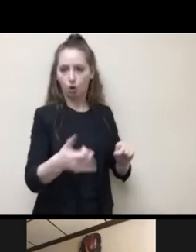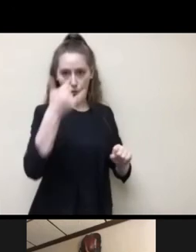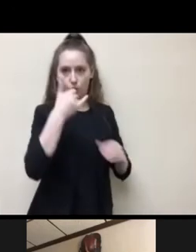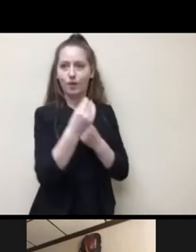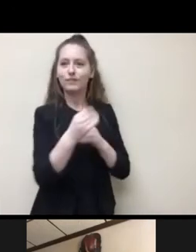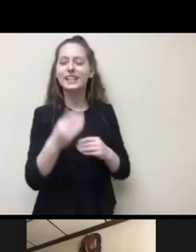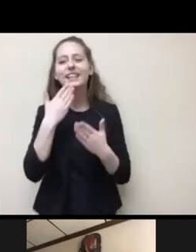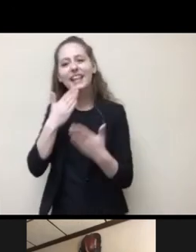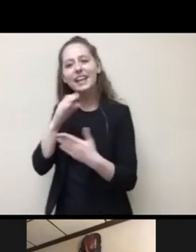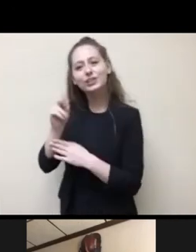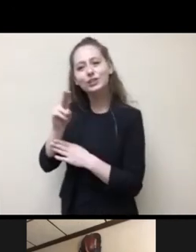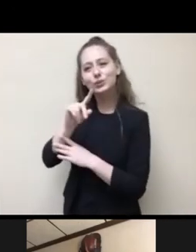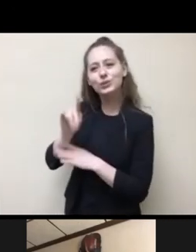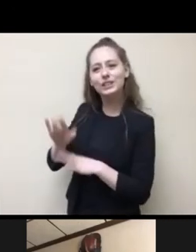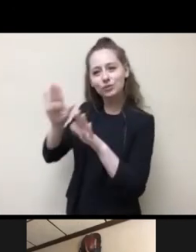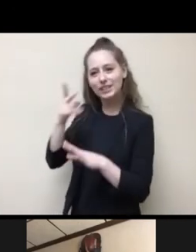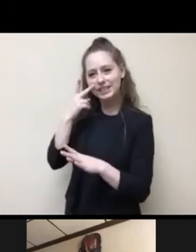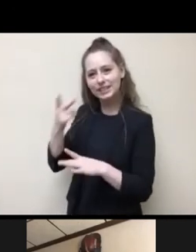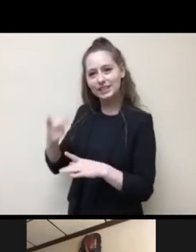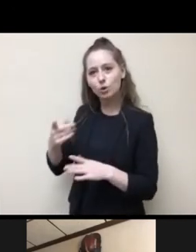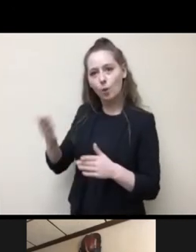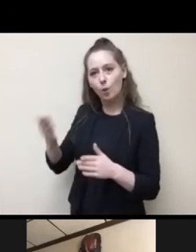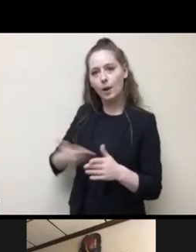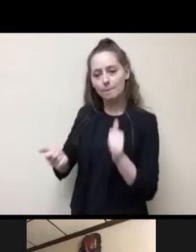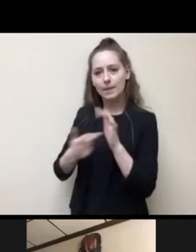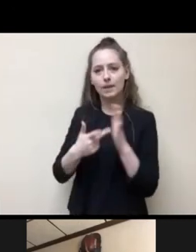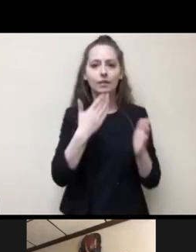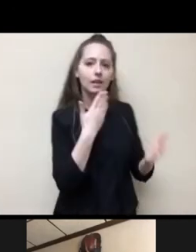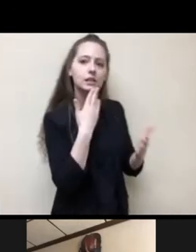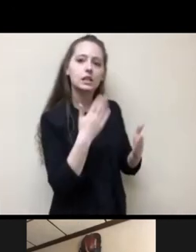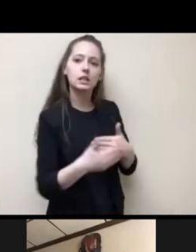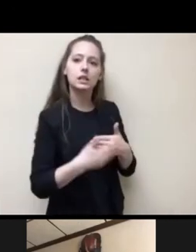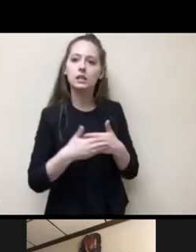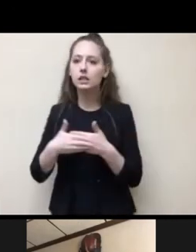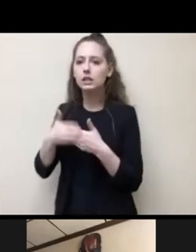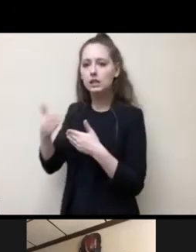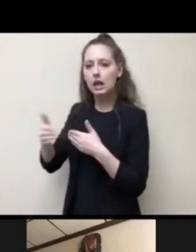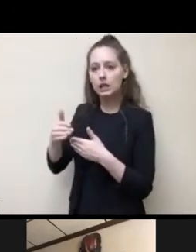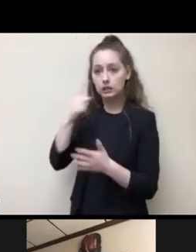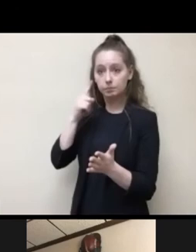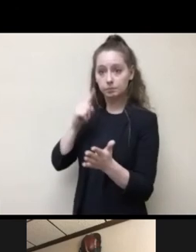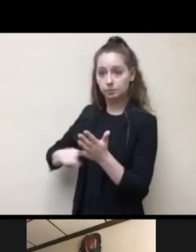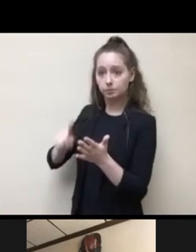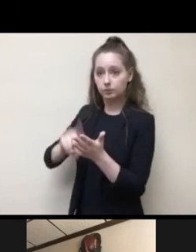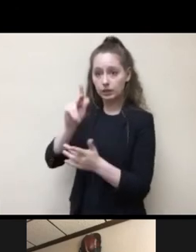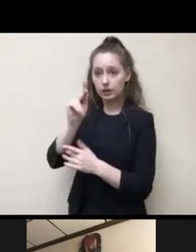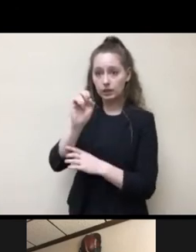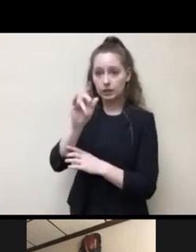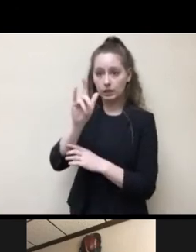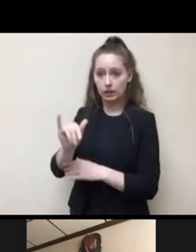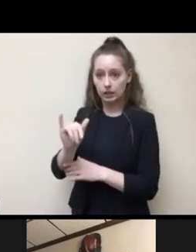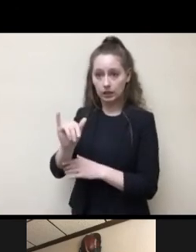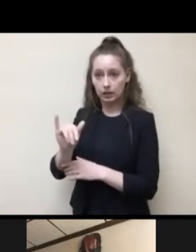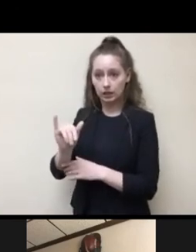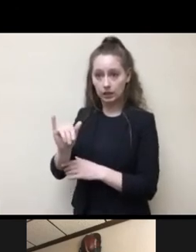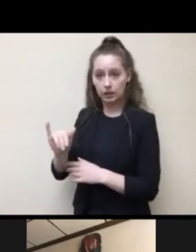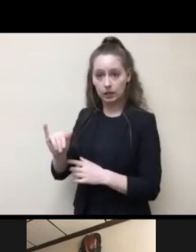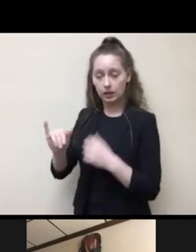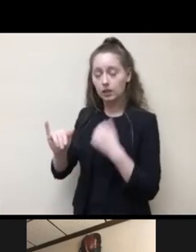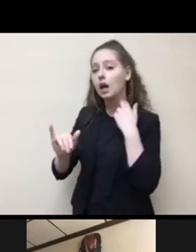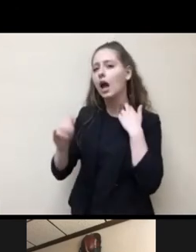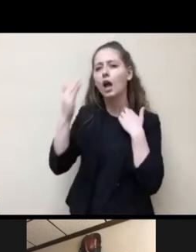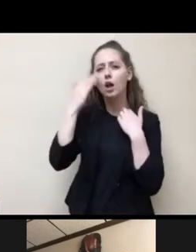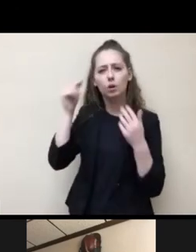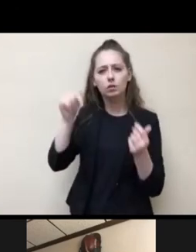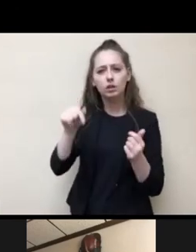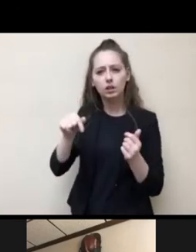back. Thanks. Next, I'm going to go to Hammond's Chief of Inspections, Kelly Kearney. I know this is, for people who don't know